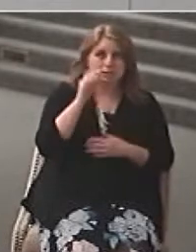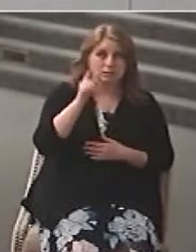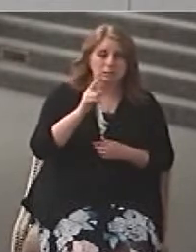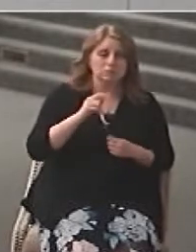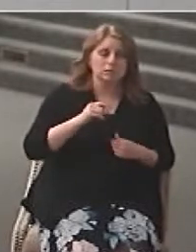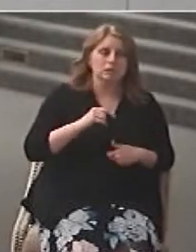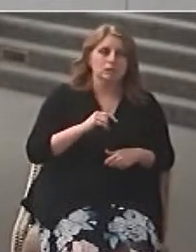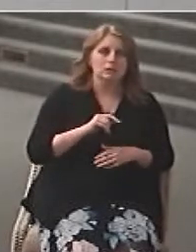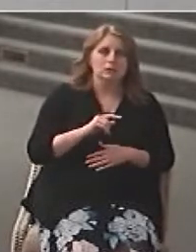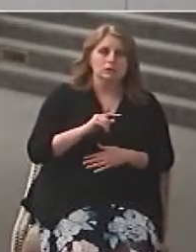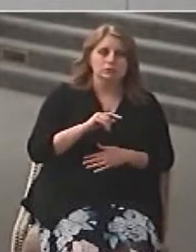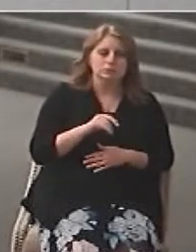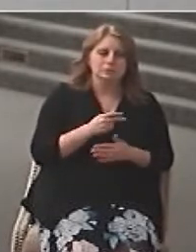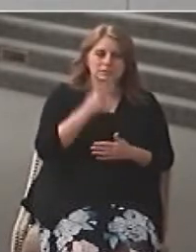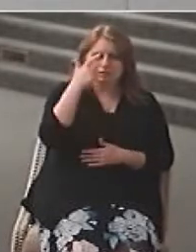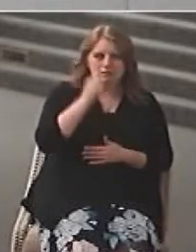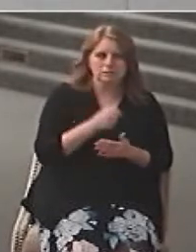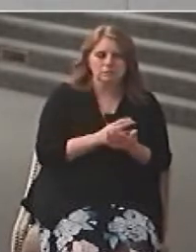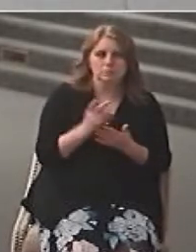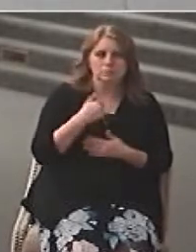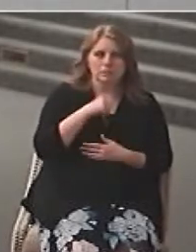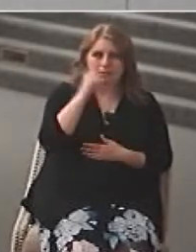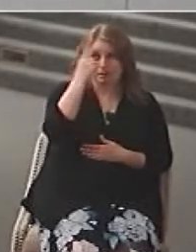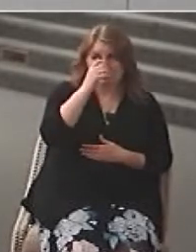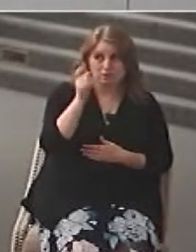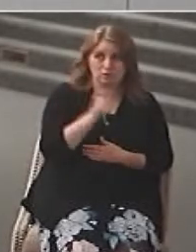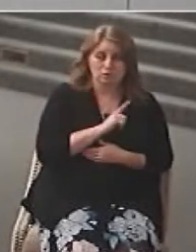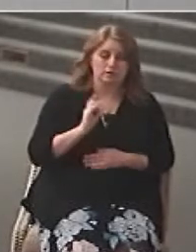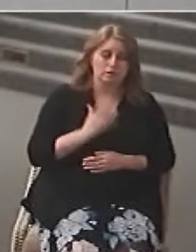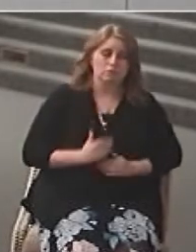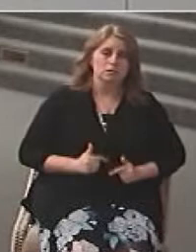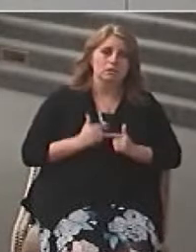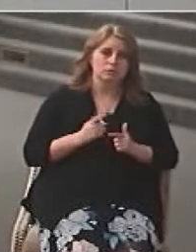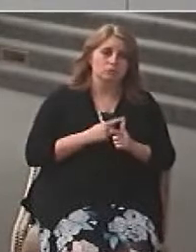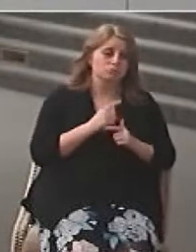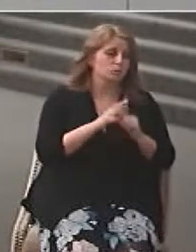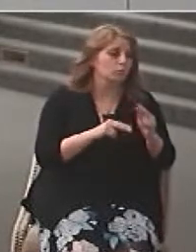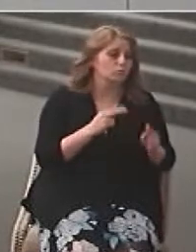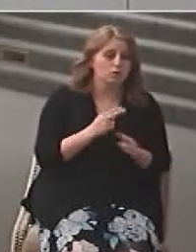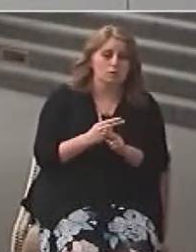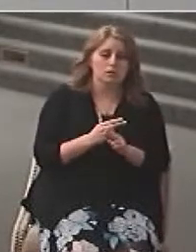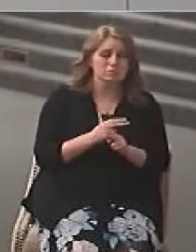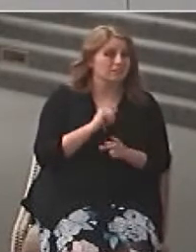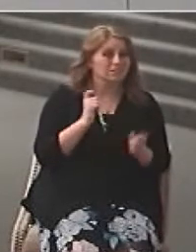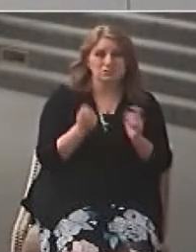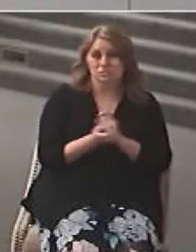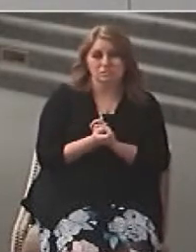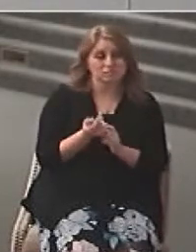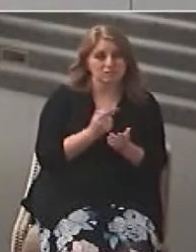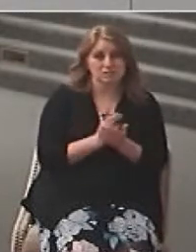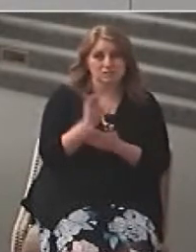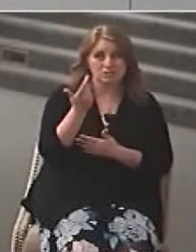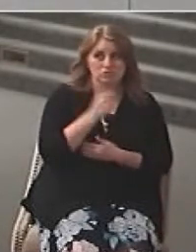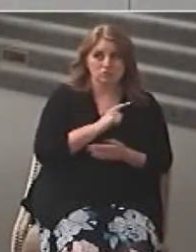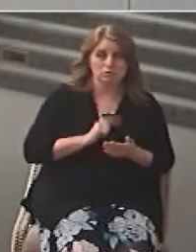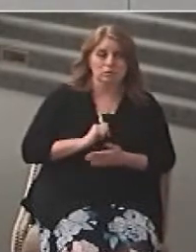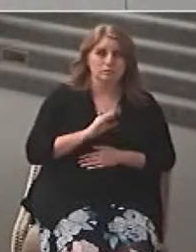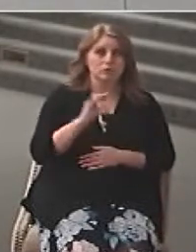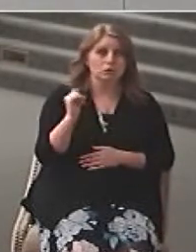the fact that we may not think of Him as Lord of our life or Lord of the universe is not going to change the fact that He is Lord of the universe. He's Lord of